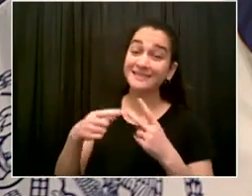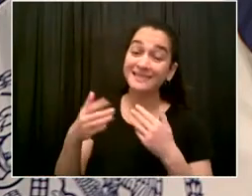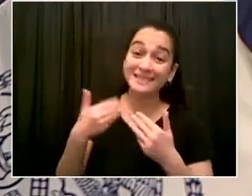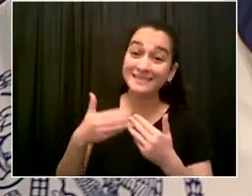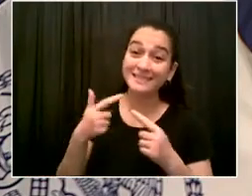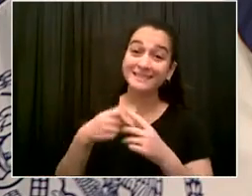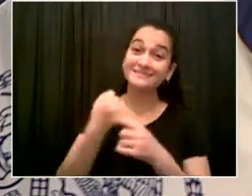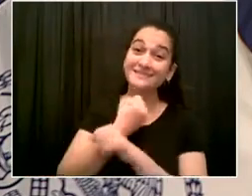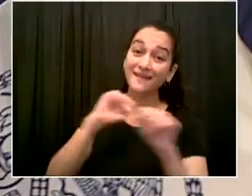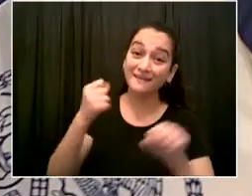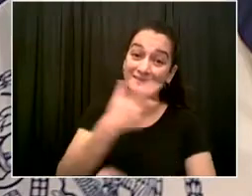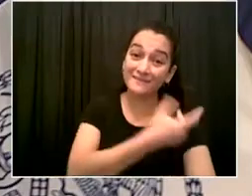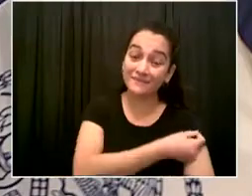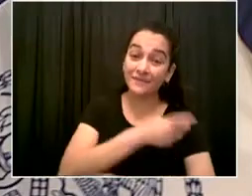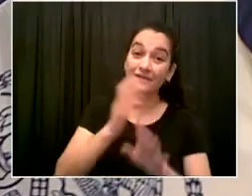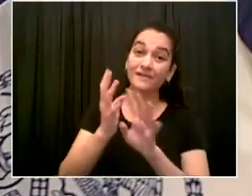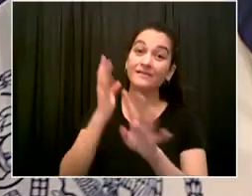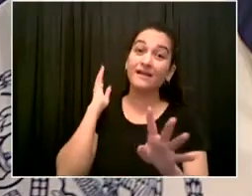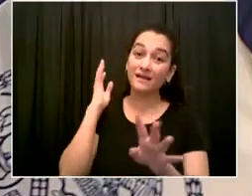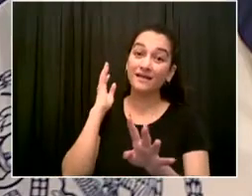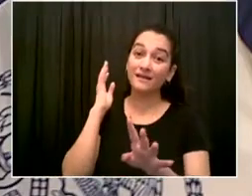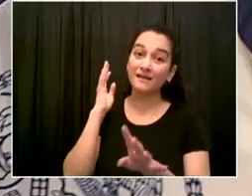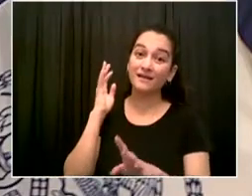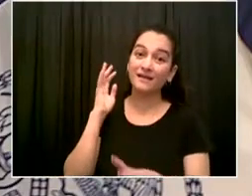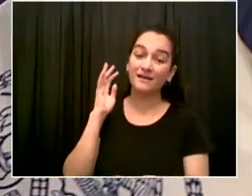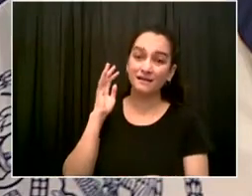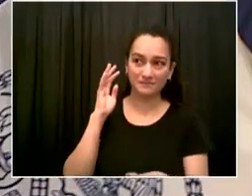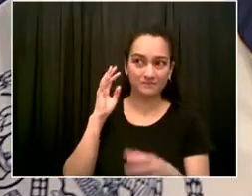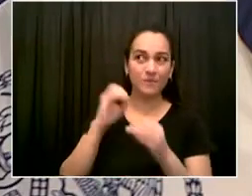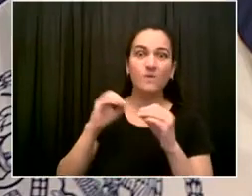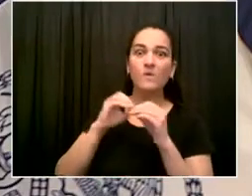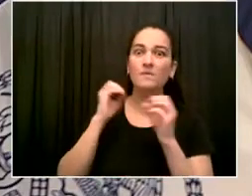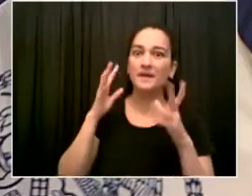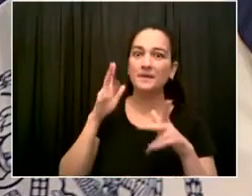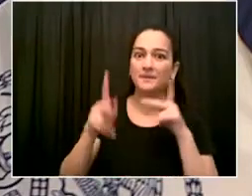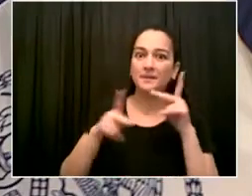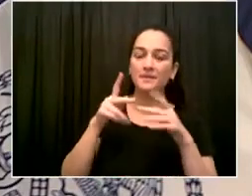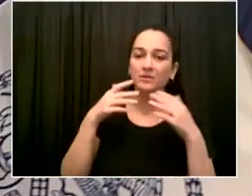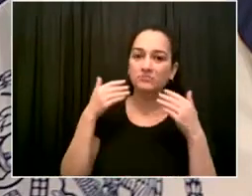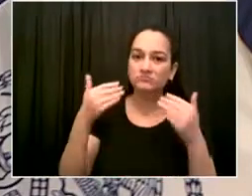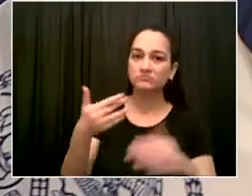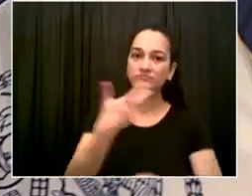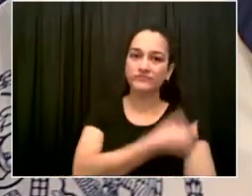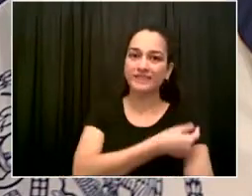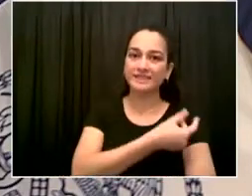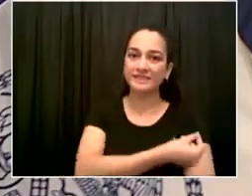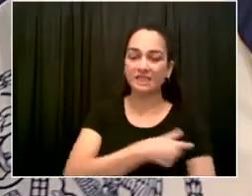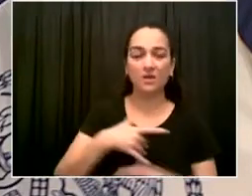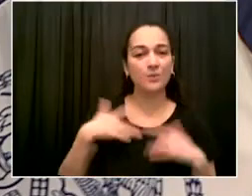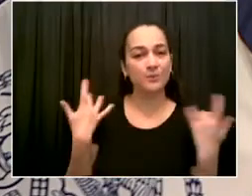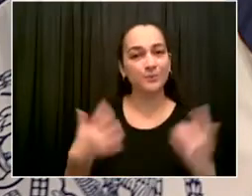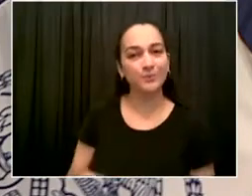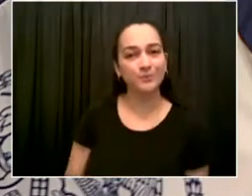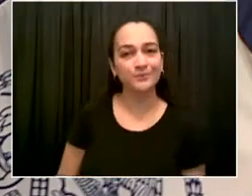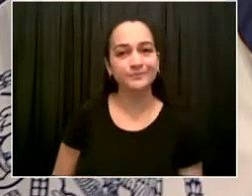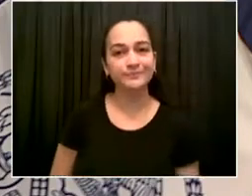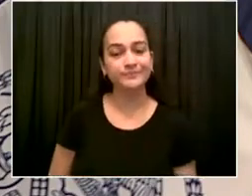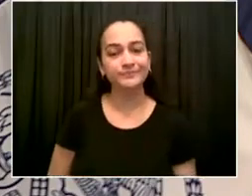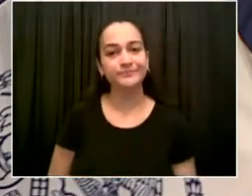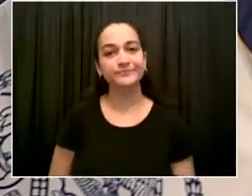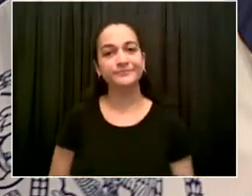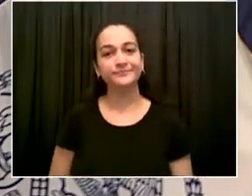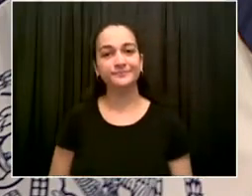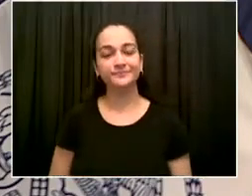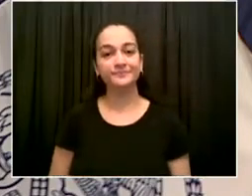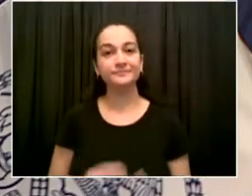measures is building on each other, and it will take some time to get to the full impact. But the incentive is having an impact.